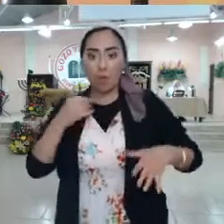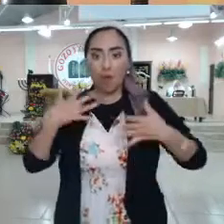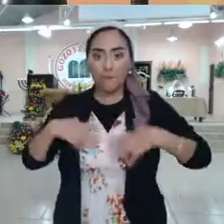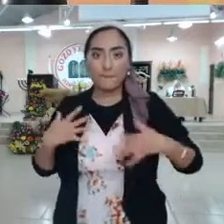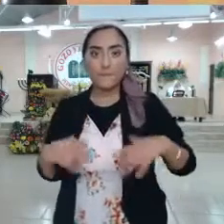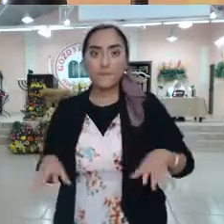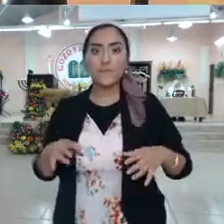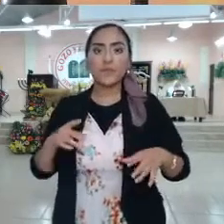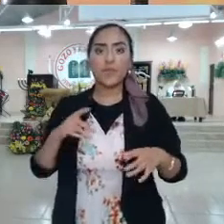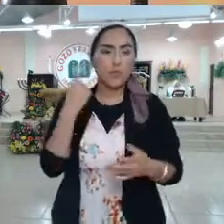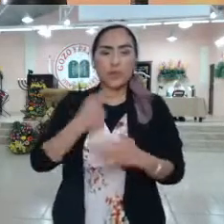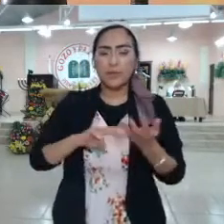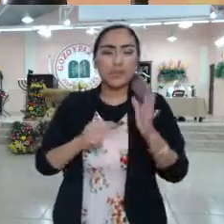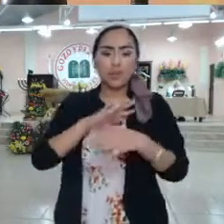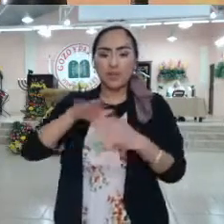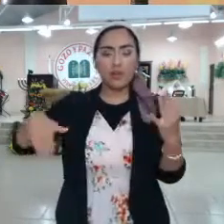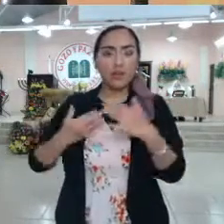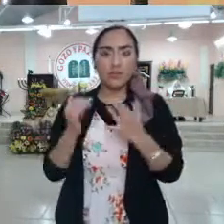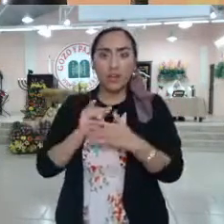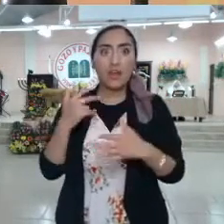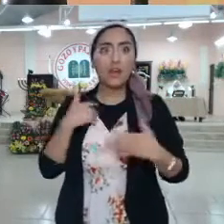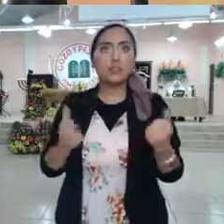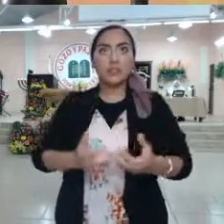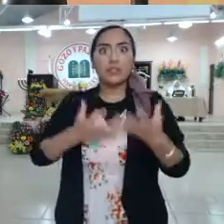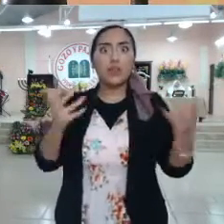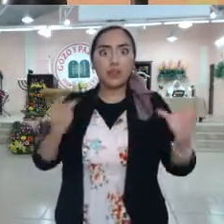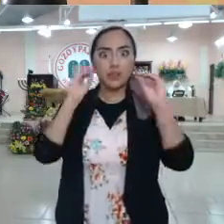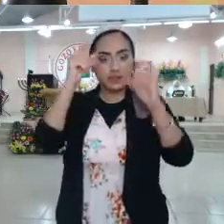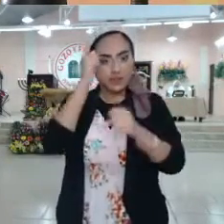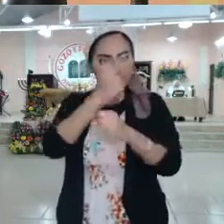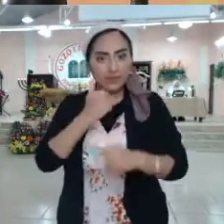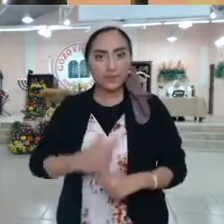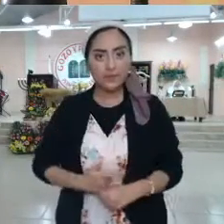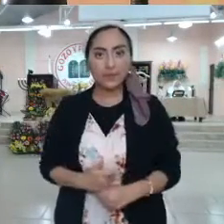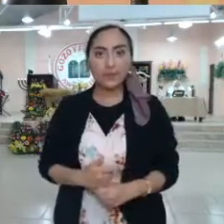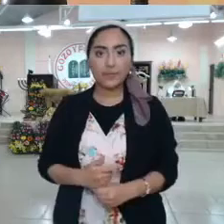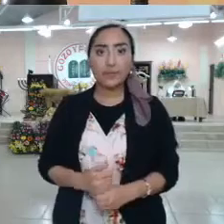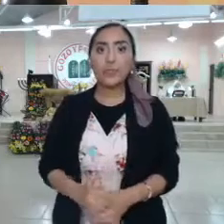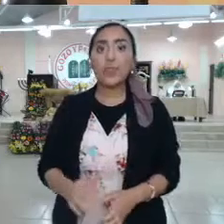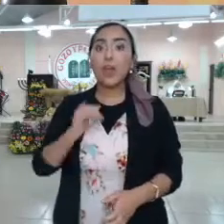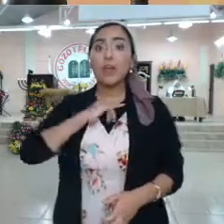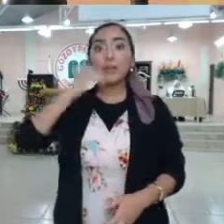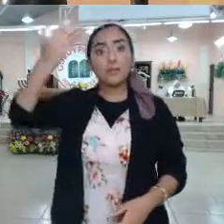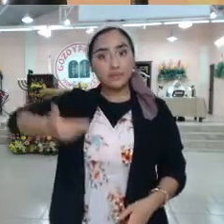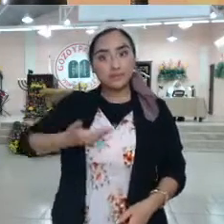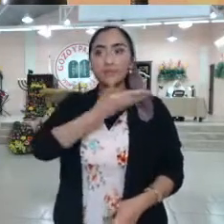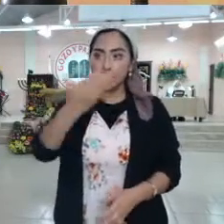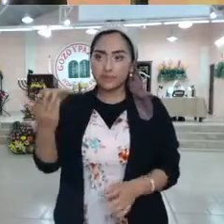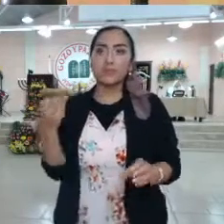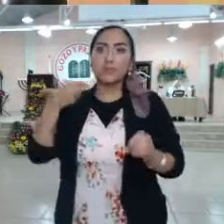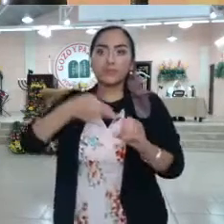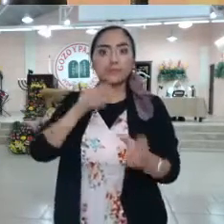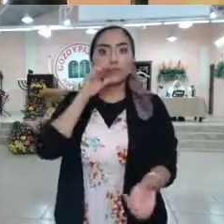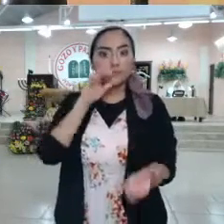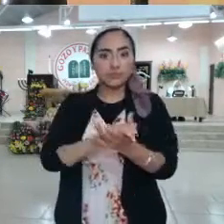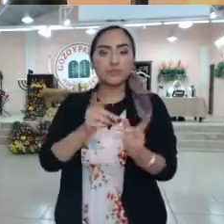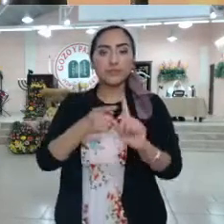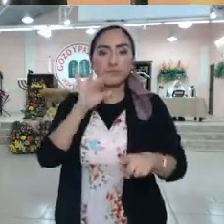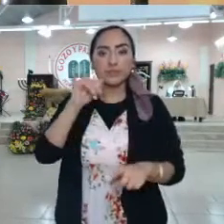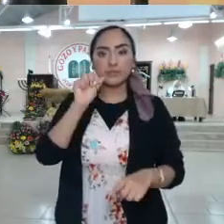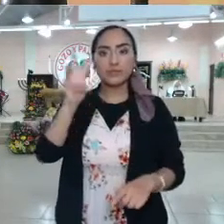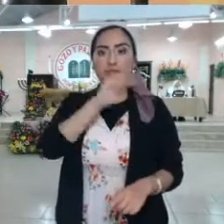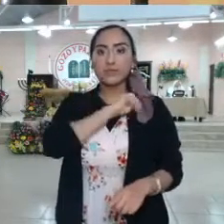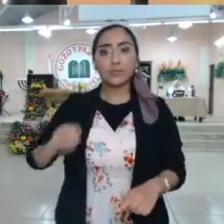the garments, the white dressings, all of that. What does that mean? There's richness, brothers. I invite you to be part of the bride,